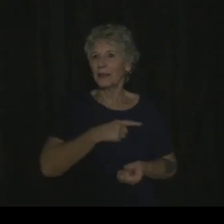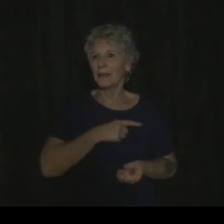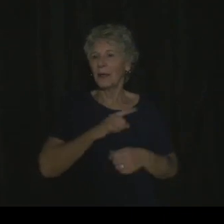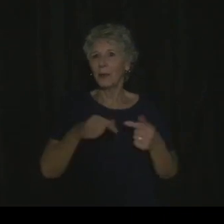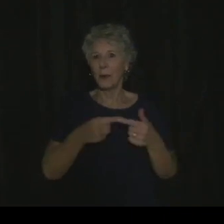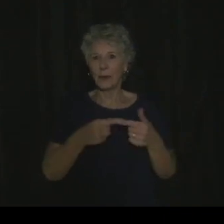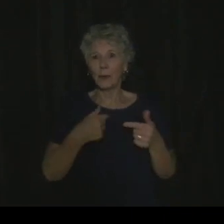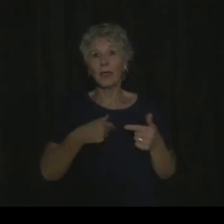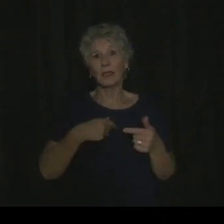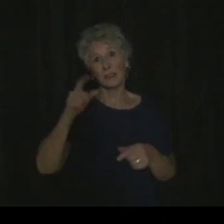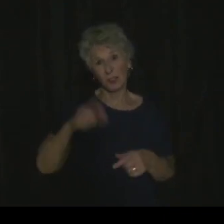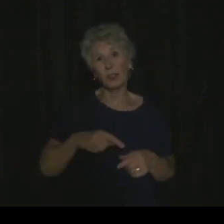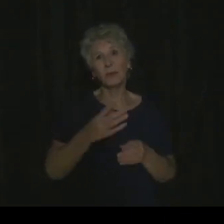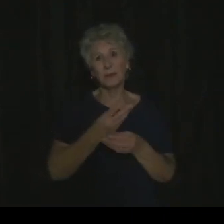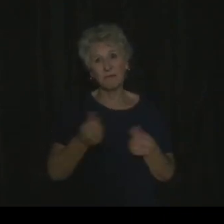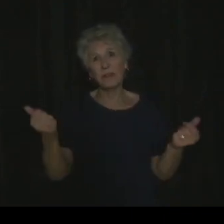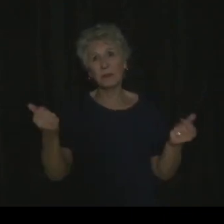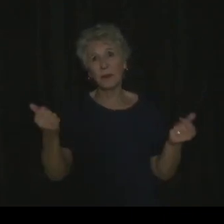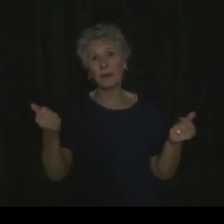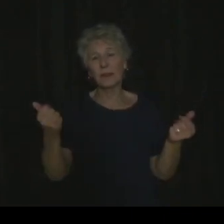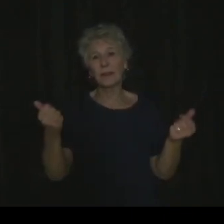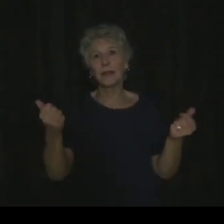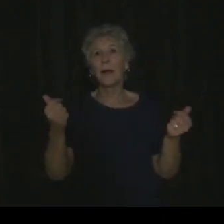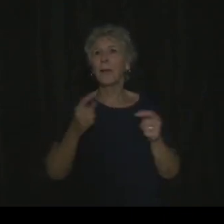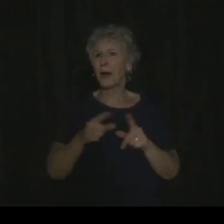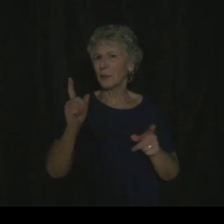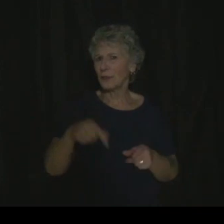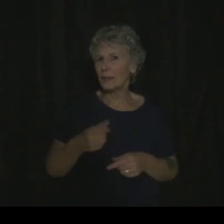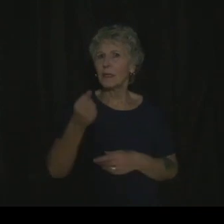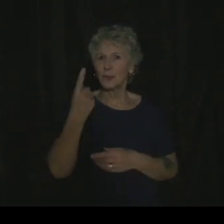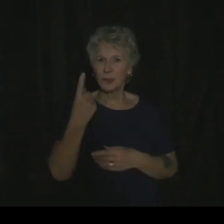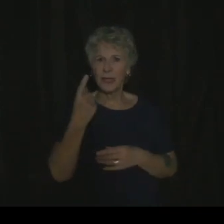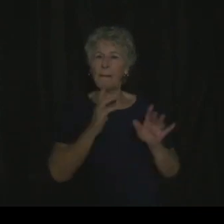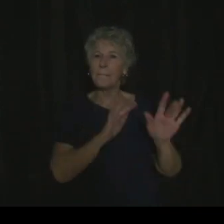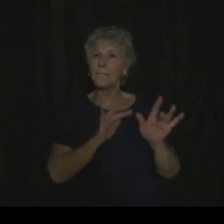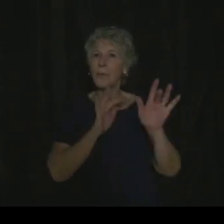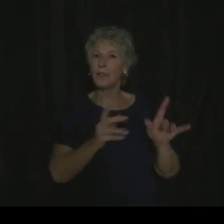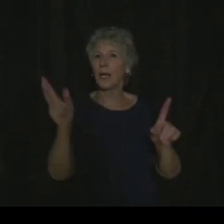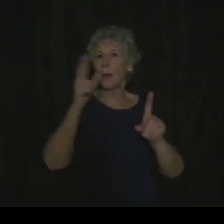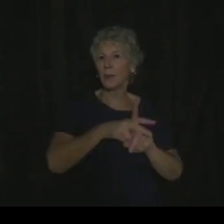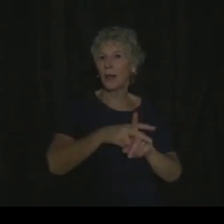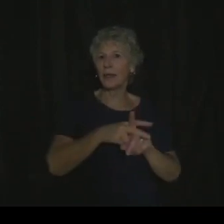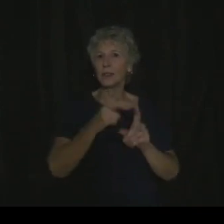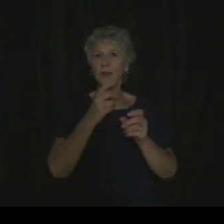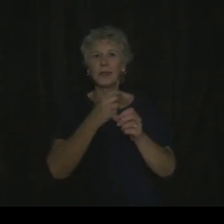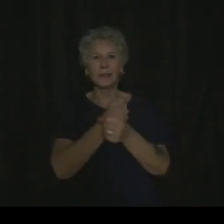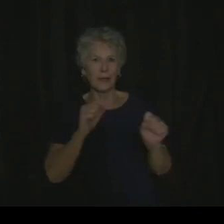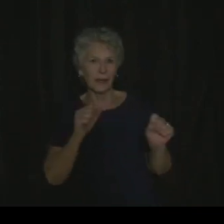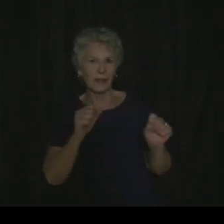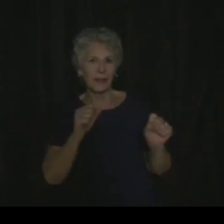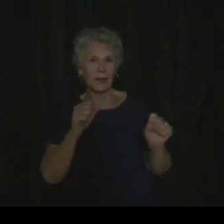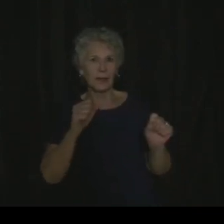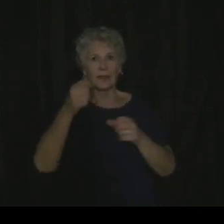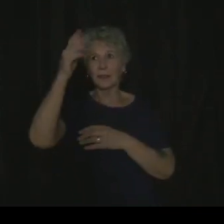when we deserve to be destroyed. But what you need to understand is that mercy applied to salvation is something that God only